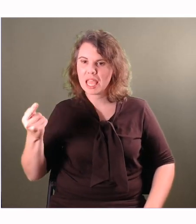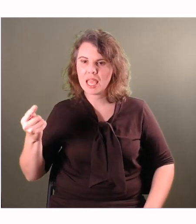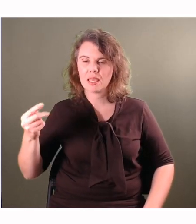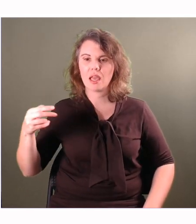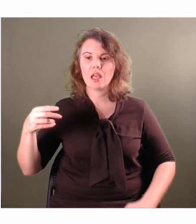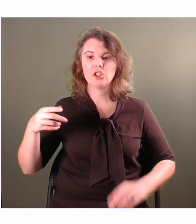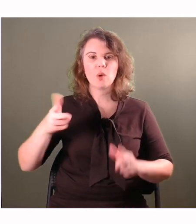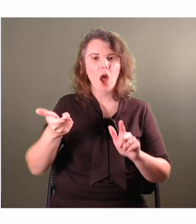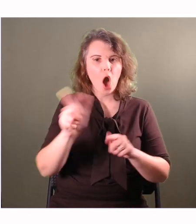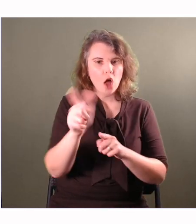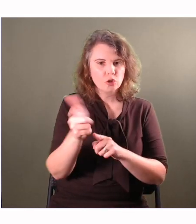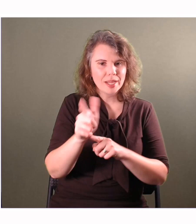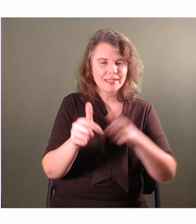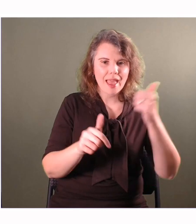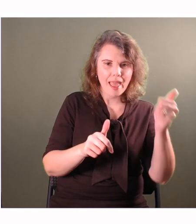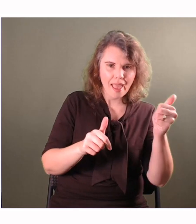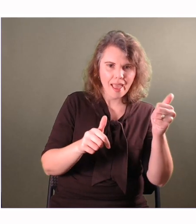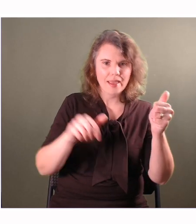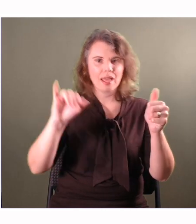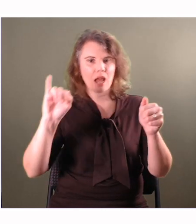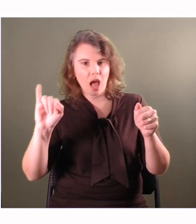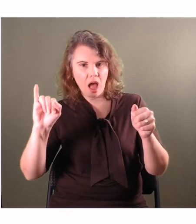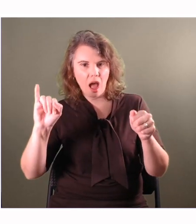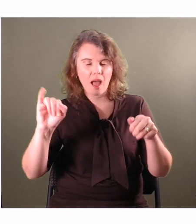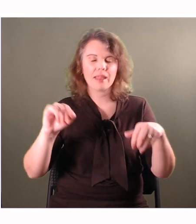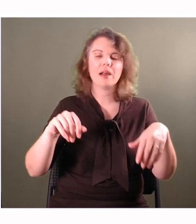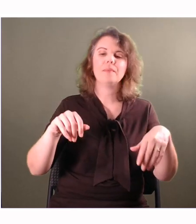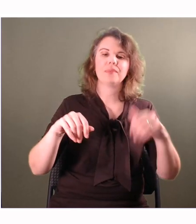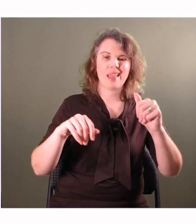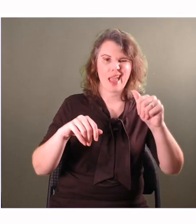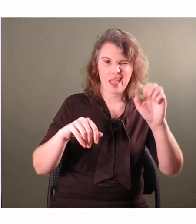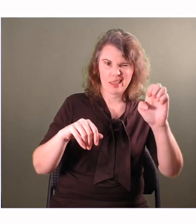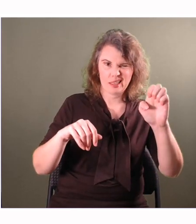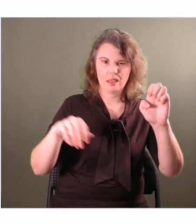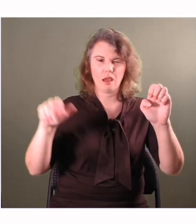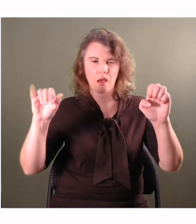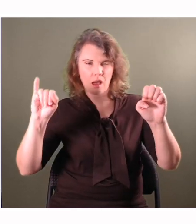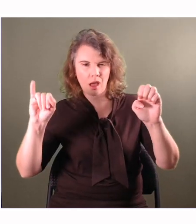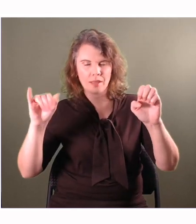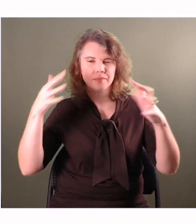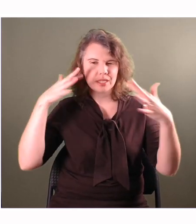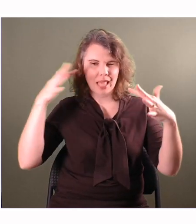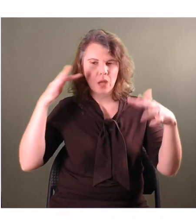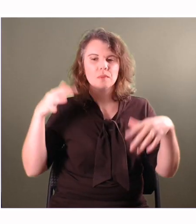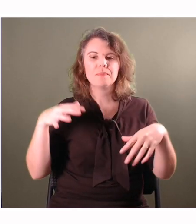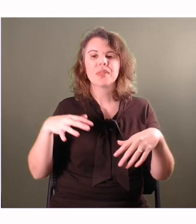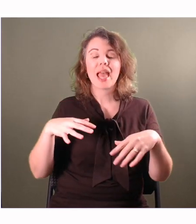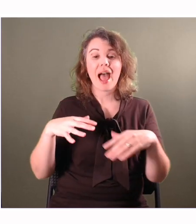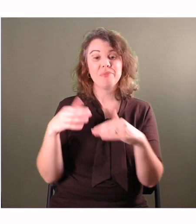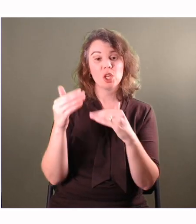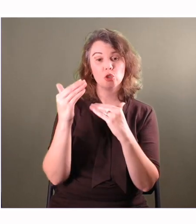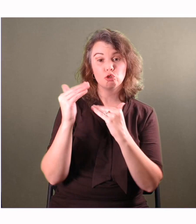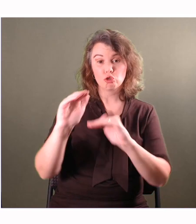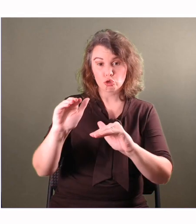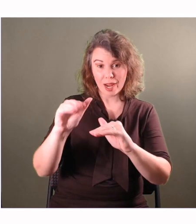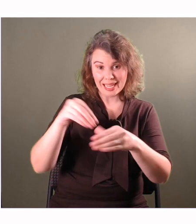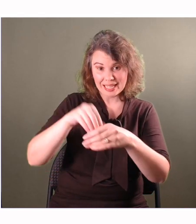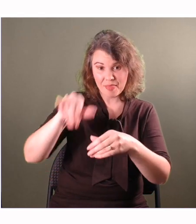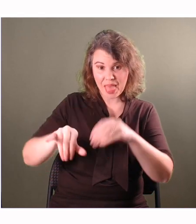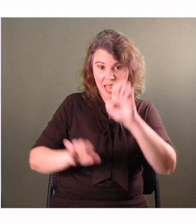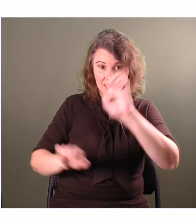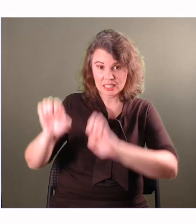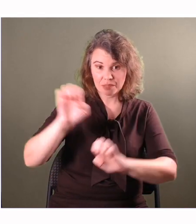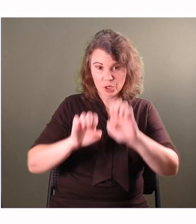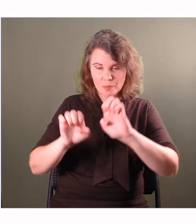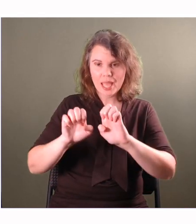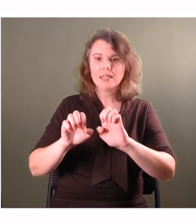would alternate A, I. This is called interleaved training. And the constraint in